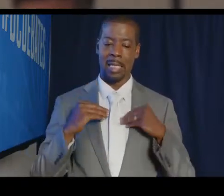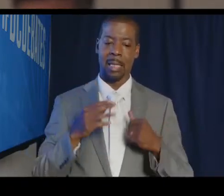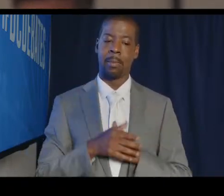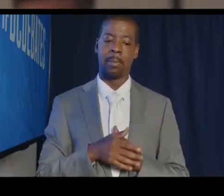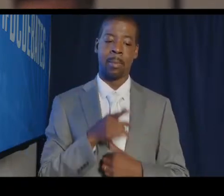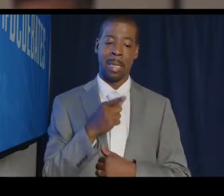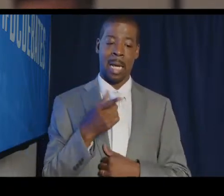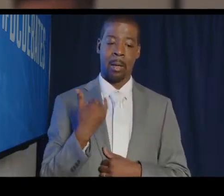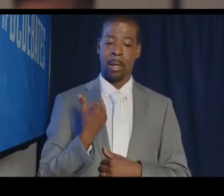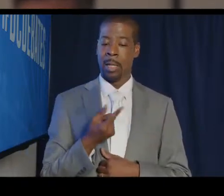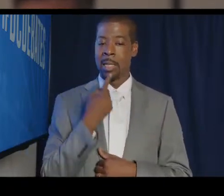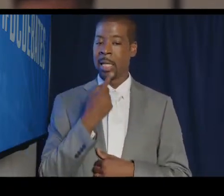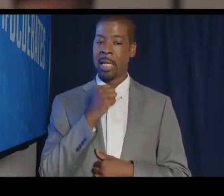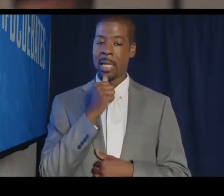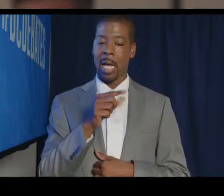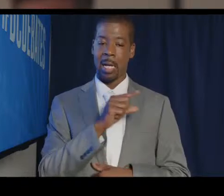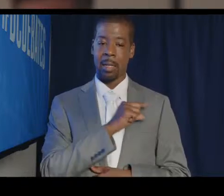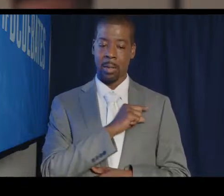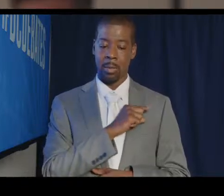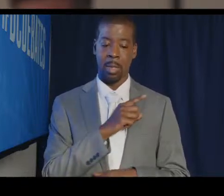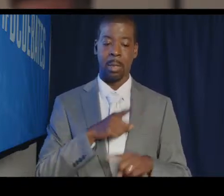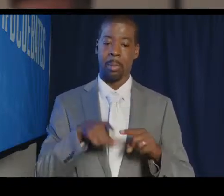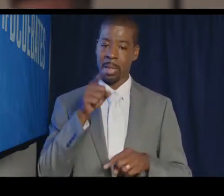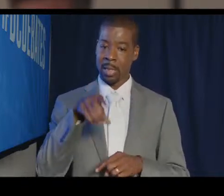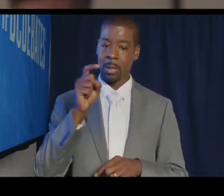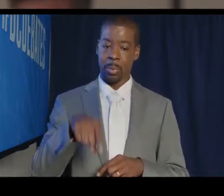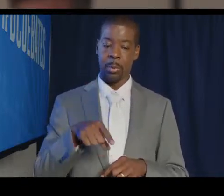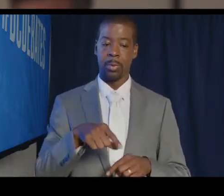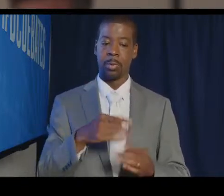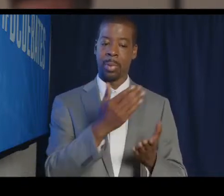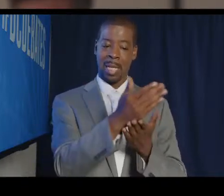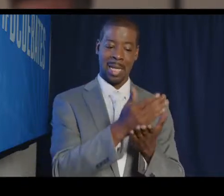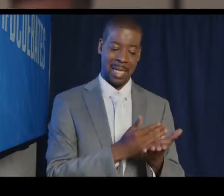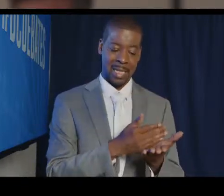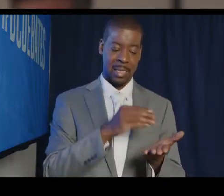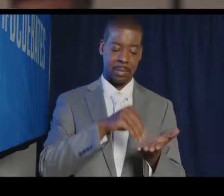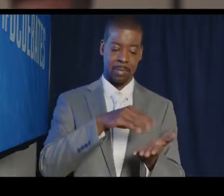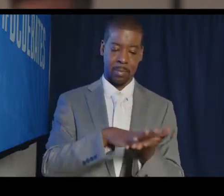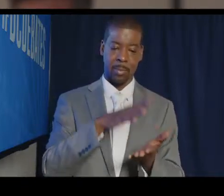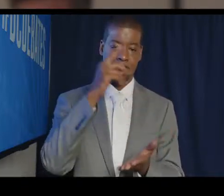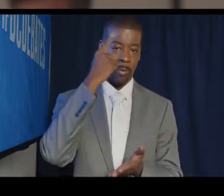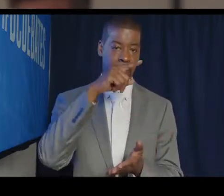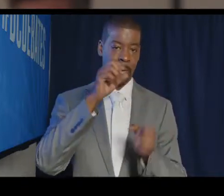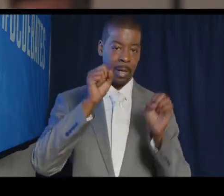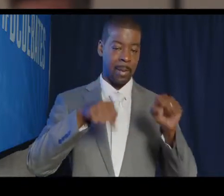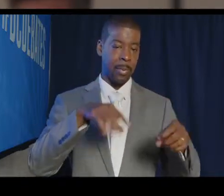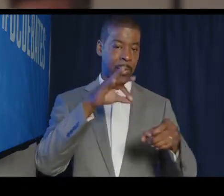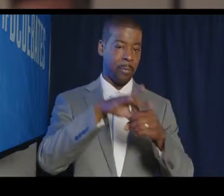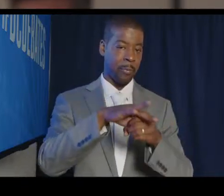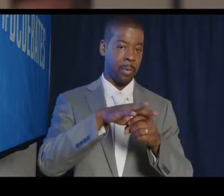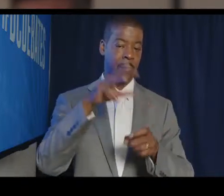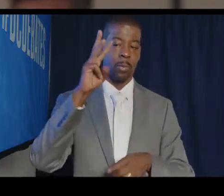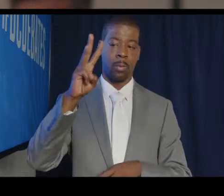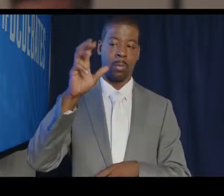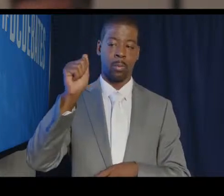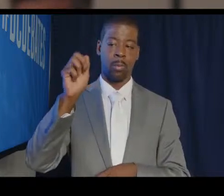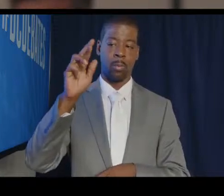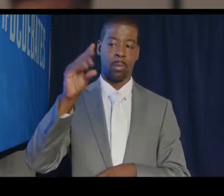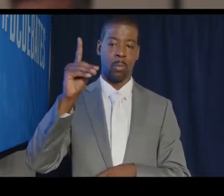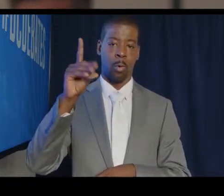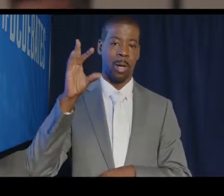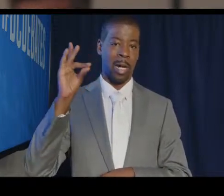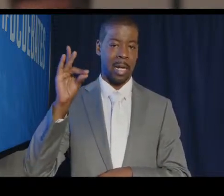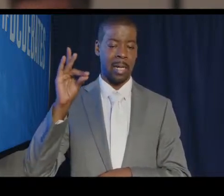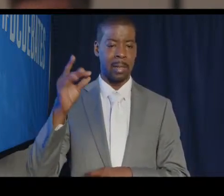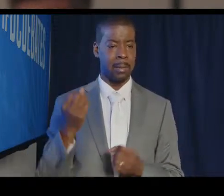expected to be on the ballot in November as Ward 8's Democratic nominee. But the nature of the allegations have been troubling for many residents